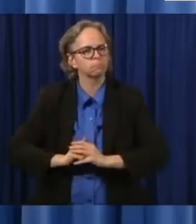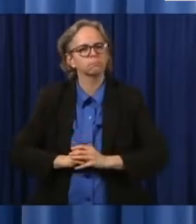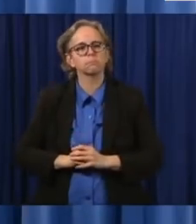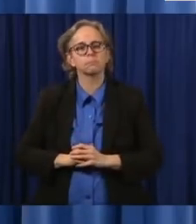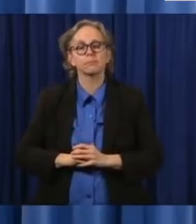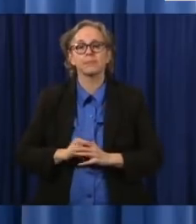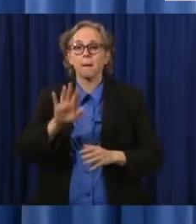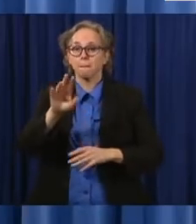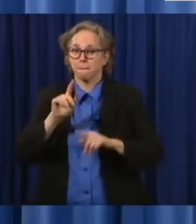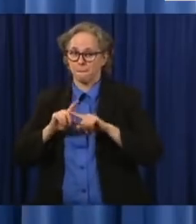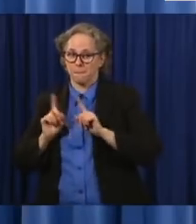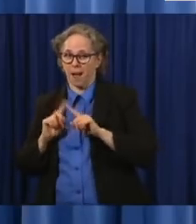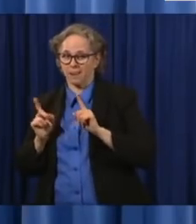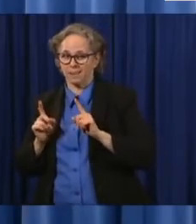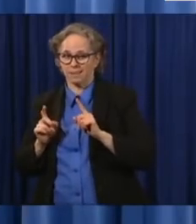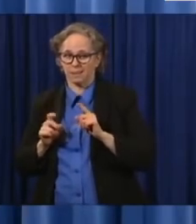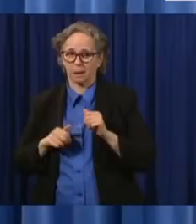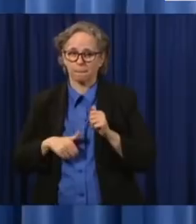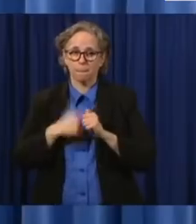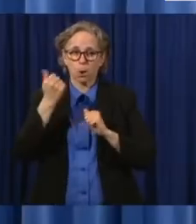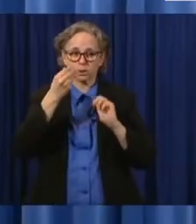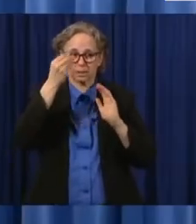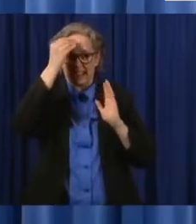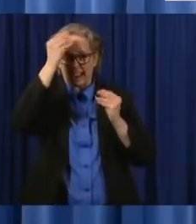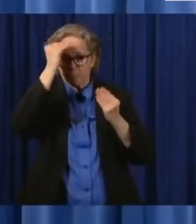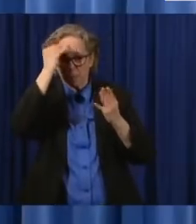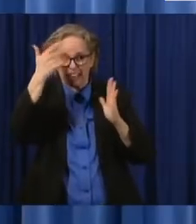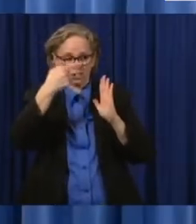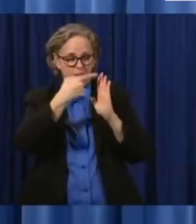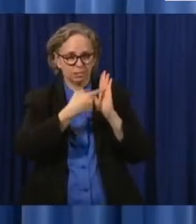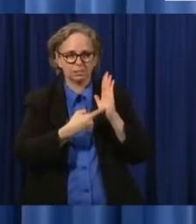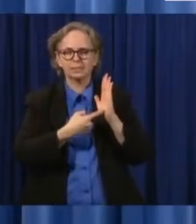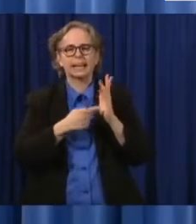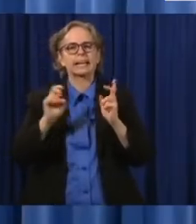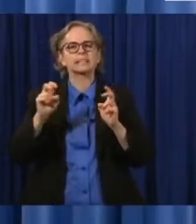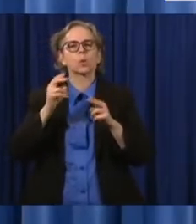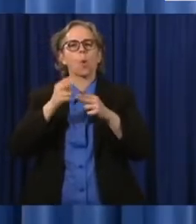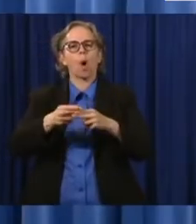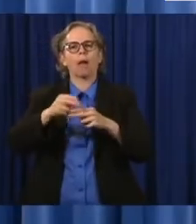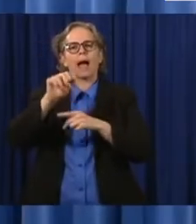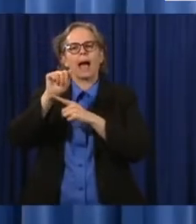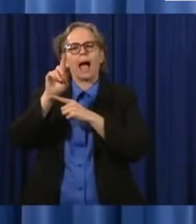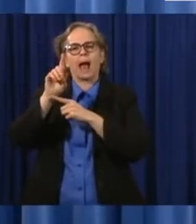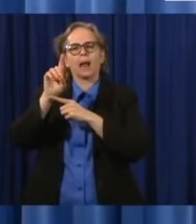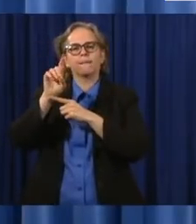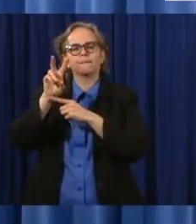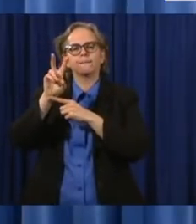most of that is really an advisory. It is what we call an urgent health advisory.